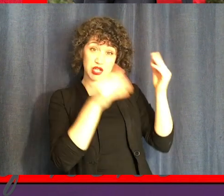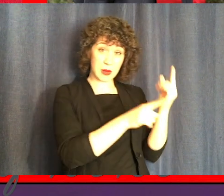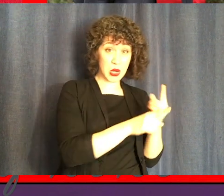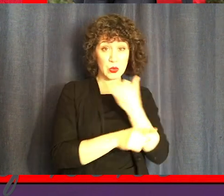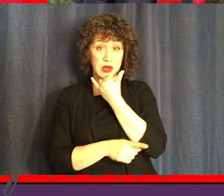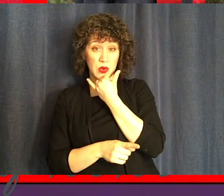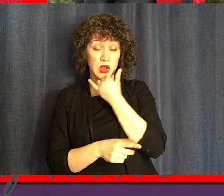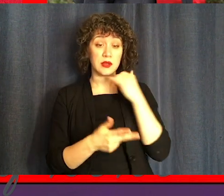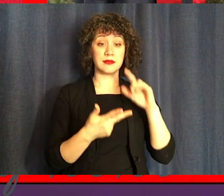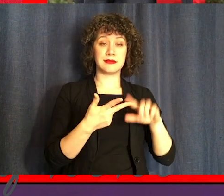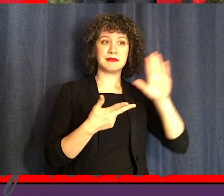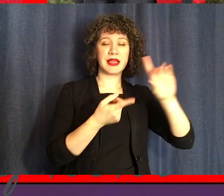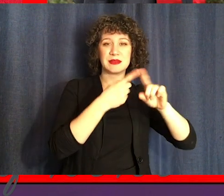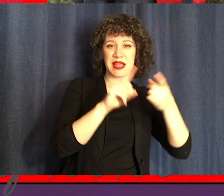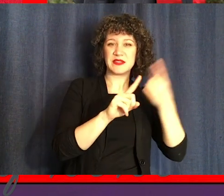laugh.